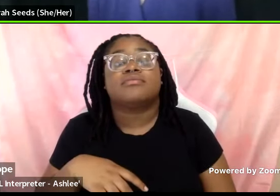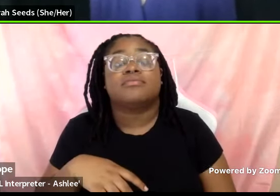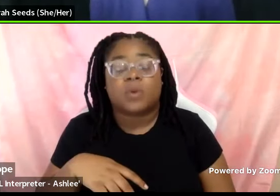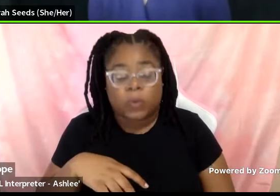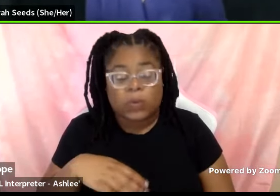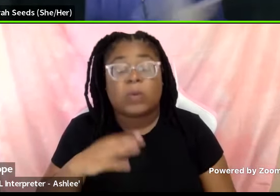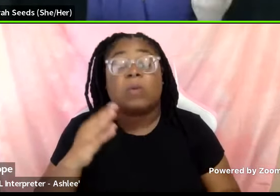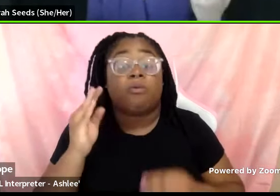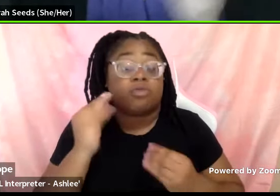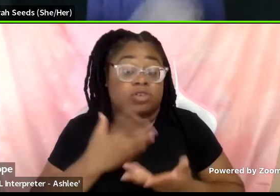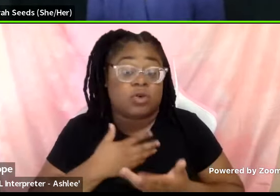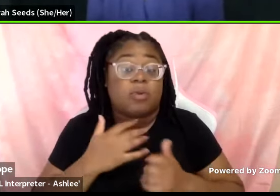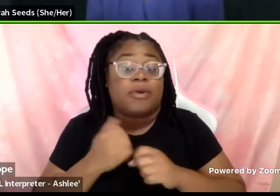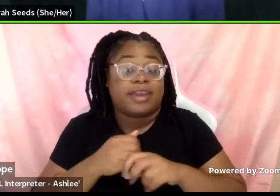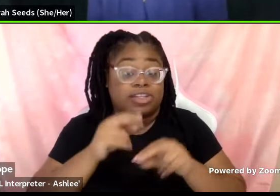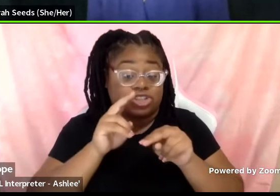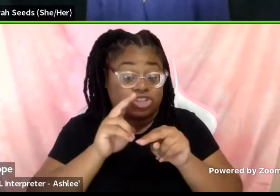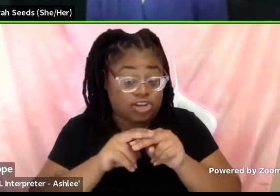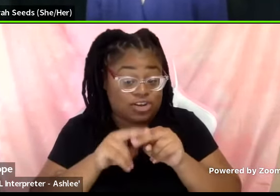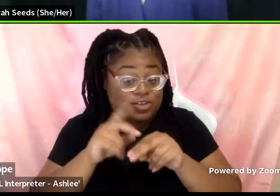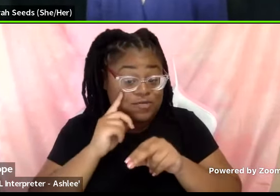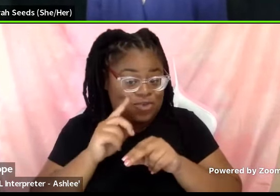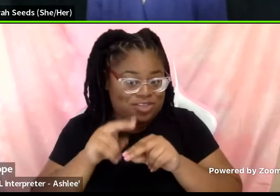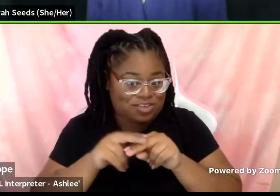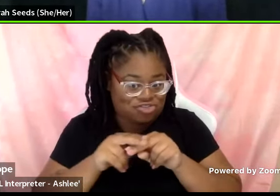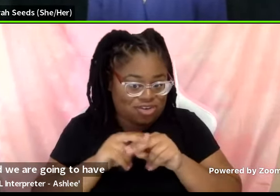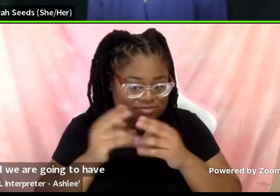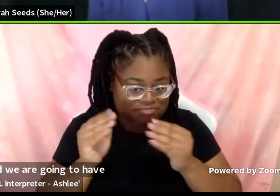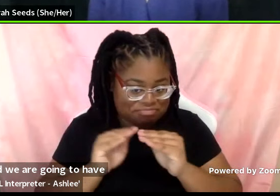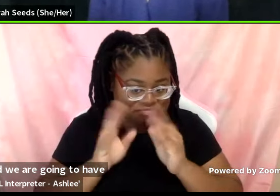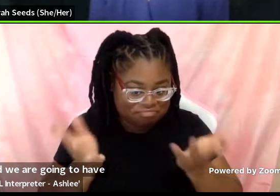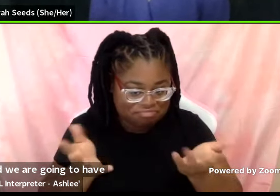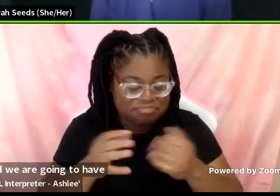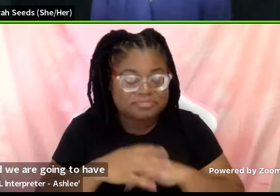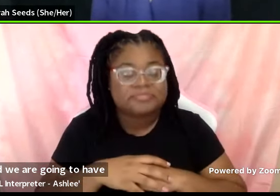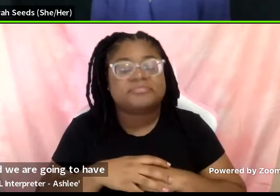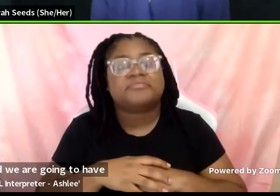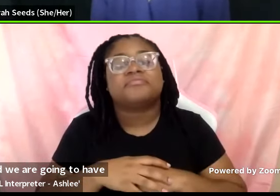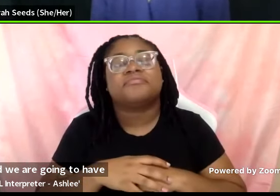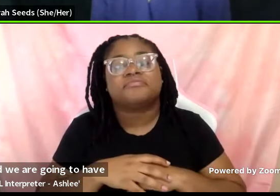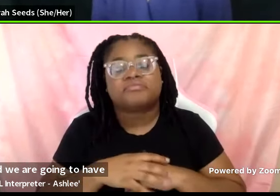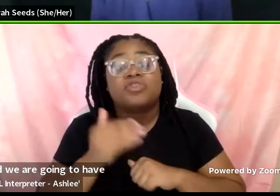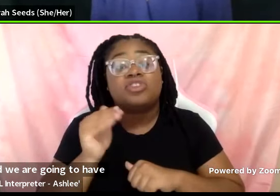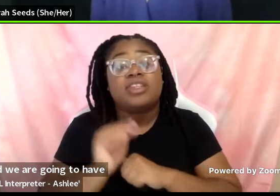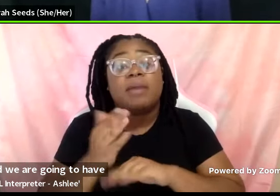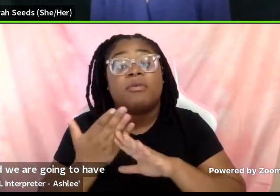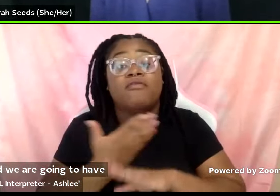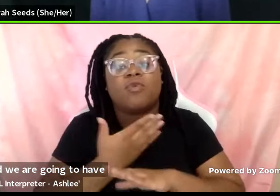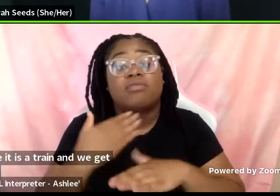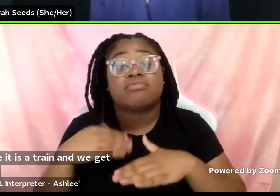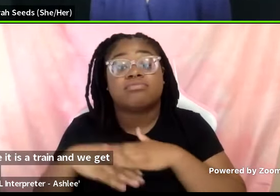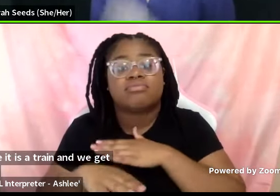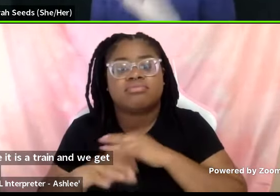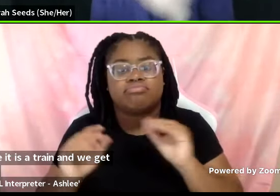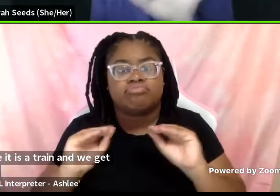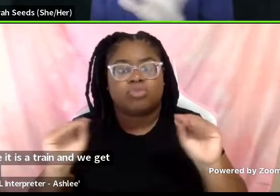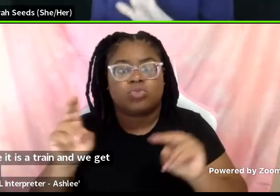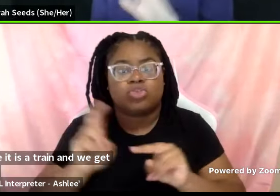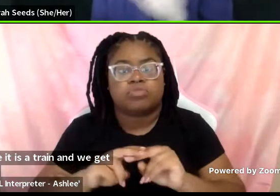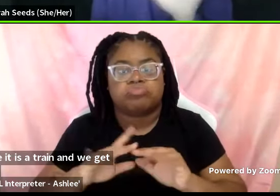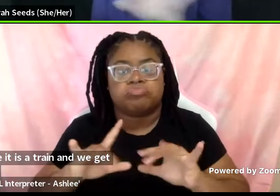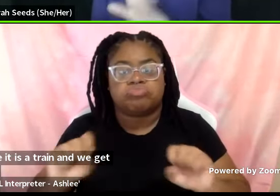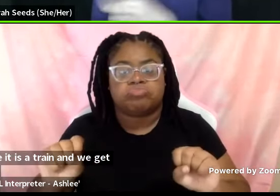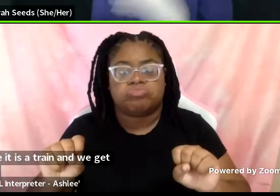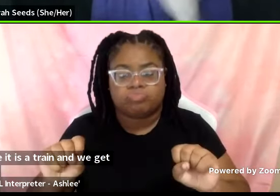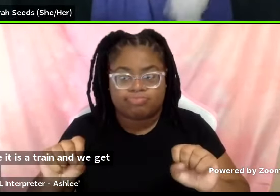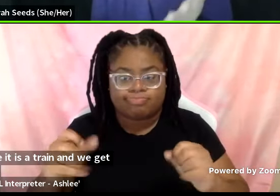on our train because it's a train. And then we get there the night before, and there aren't any chairs. So I guess it was